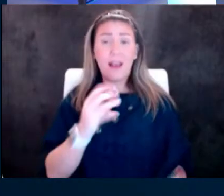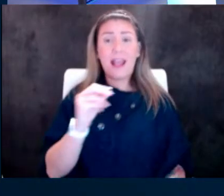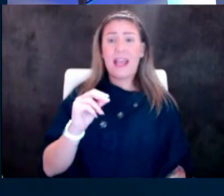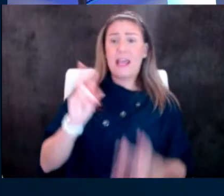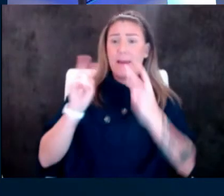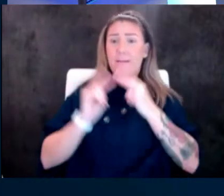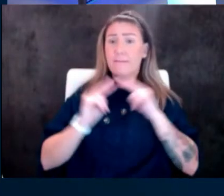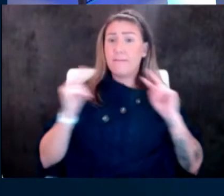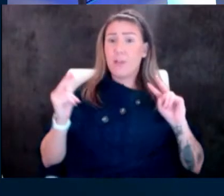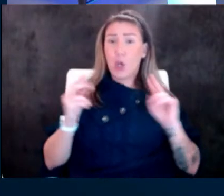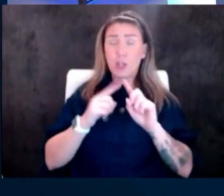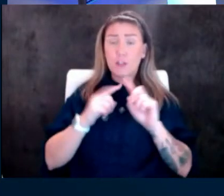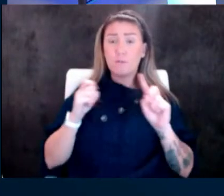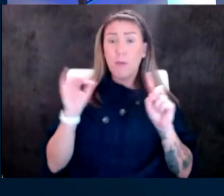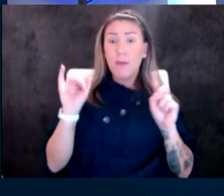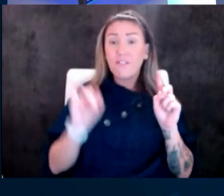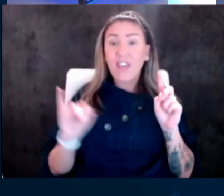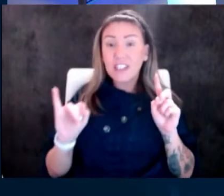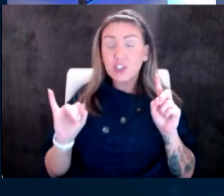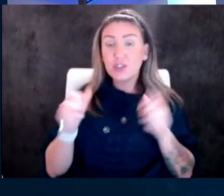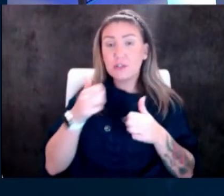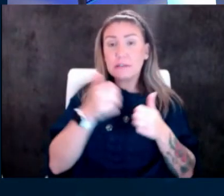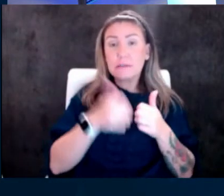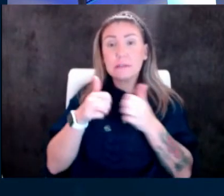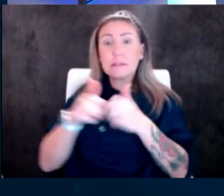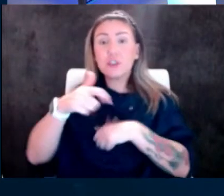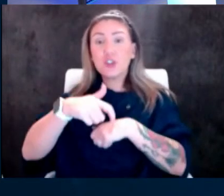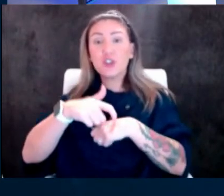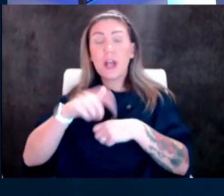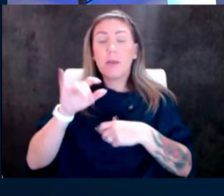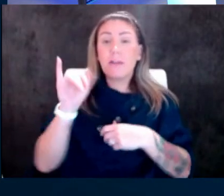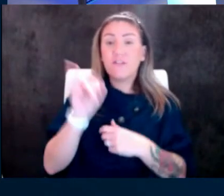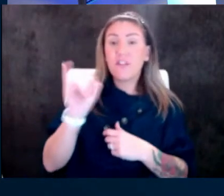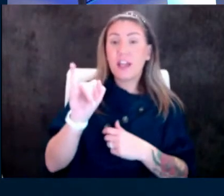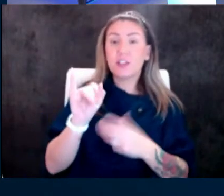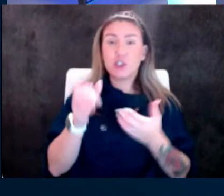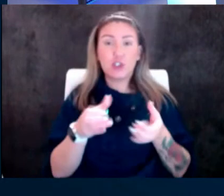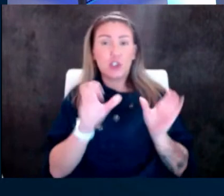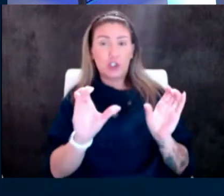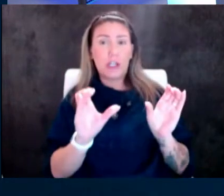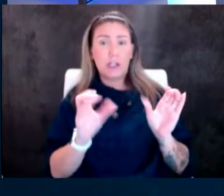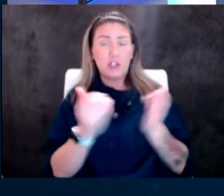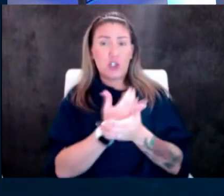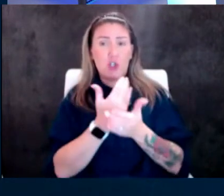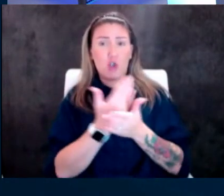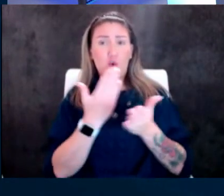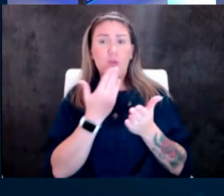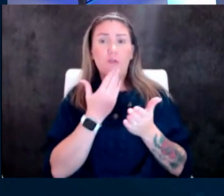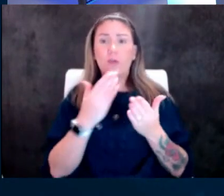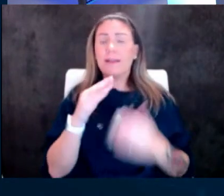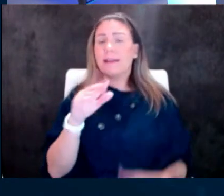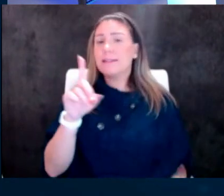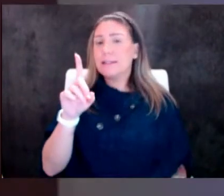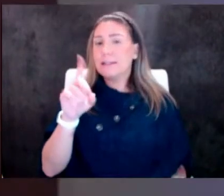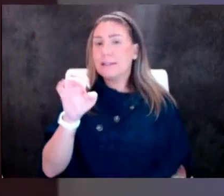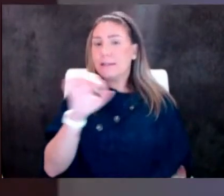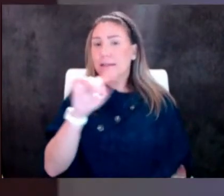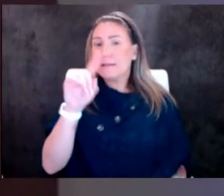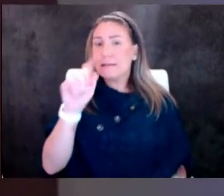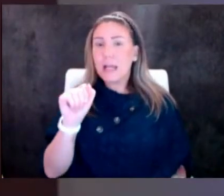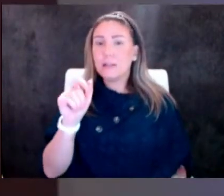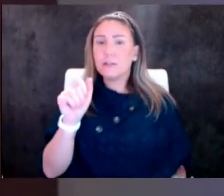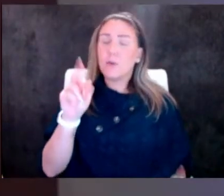infections. Every time there's an infection, there's a chance of a new, the Delta, Super Delta, or some other one.